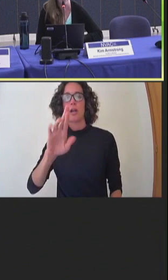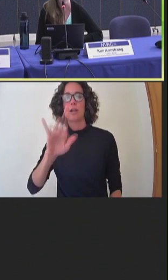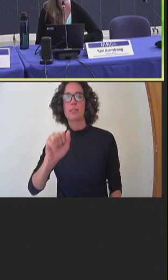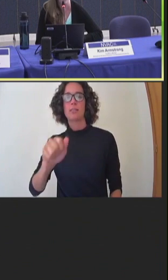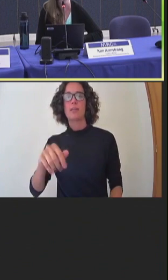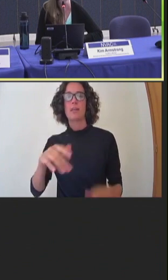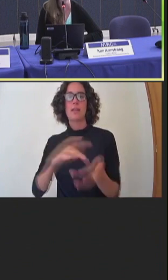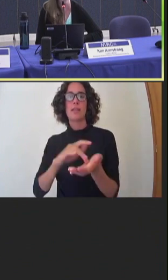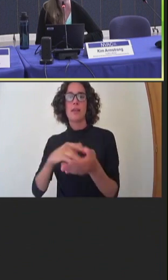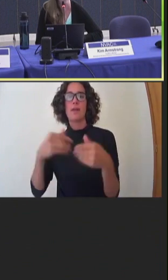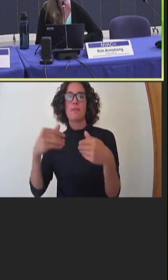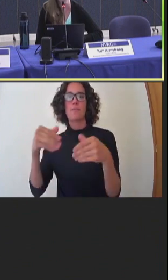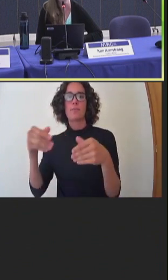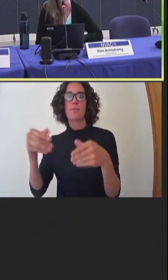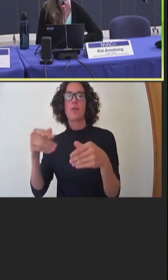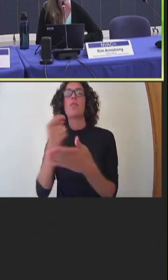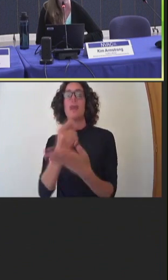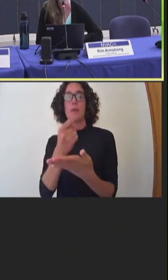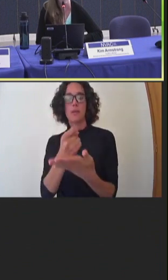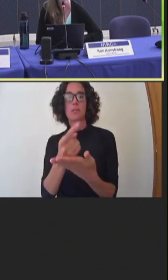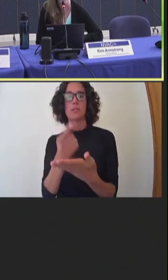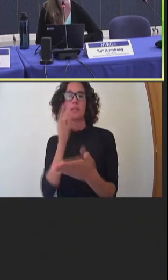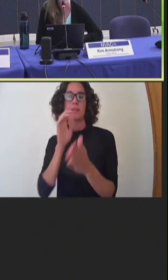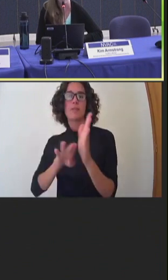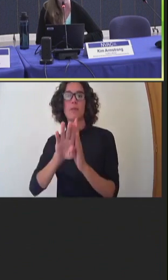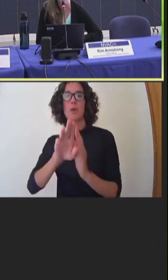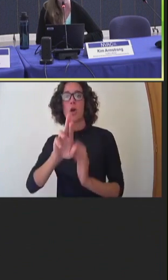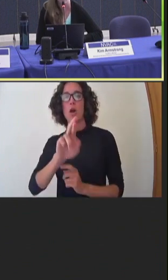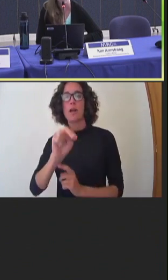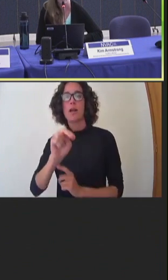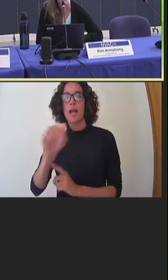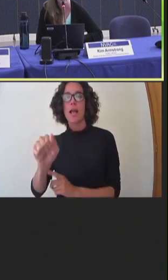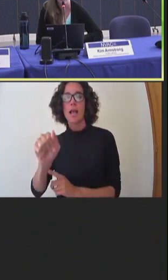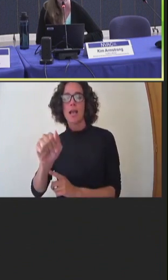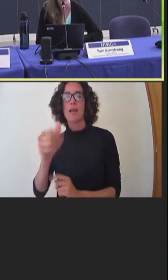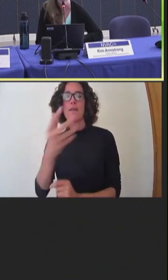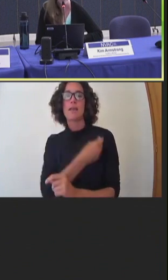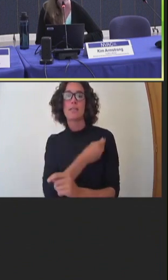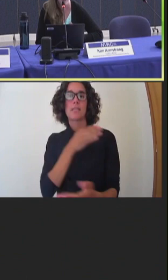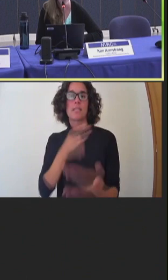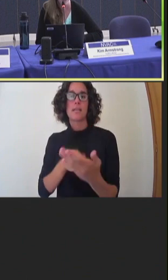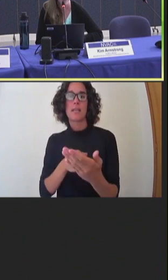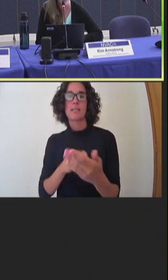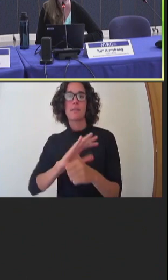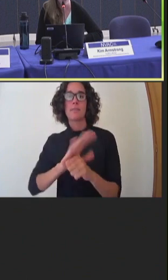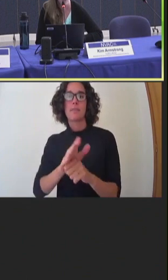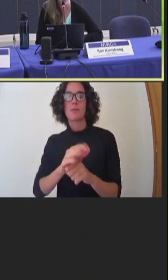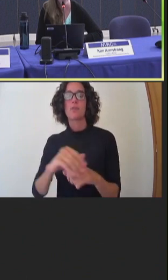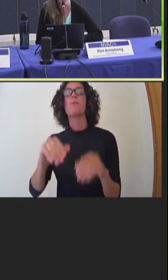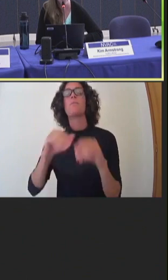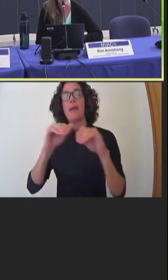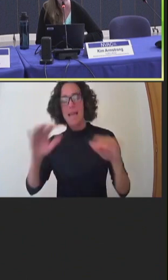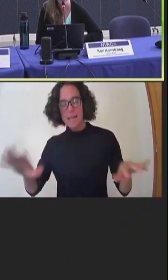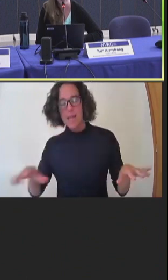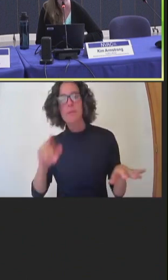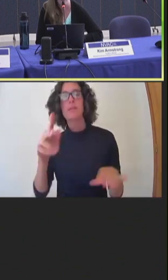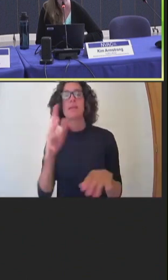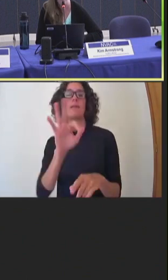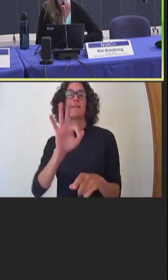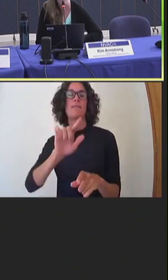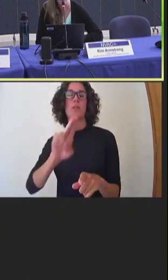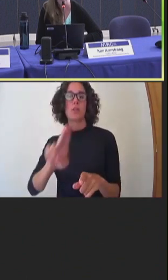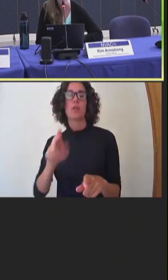develop a self-amplifying messenger RNA vaccine against pandemic influenza. Development and preclinical work is continuing and